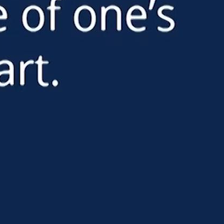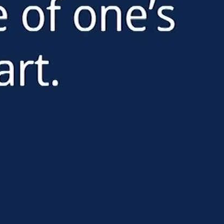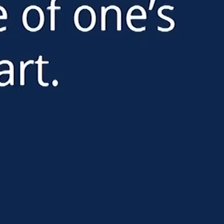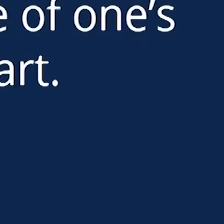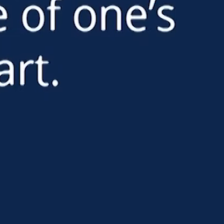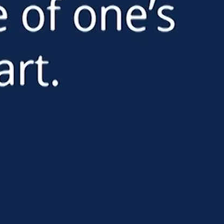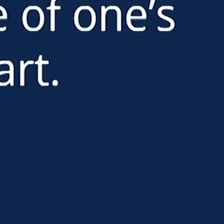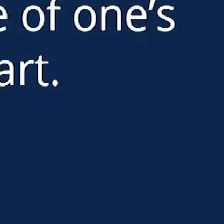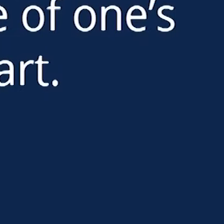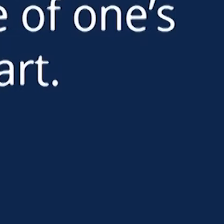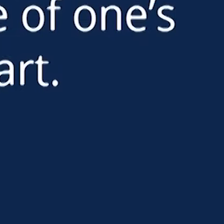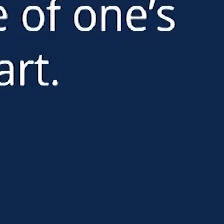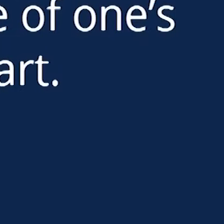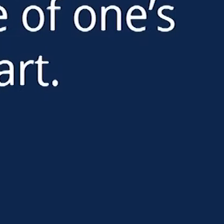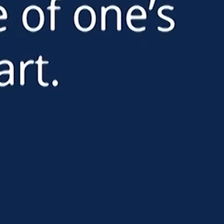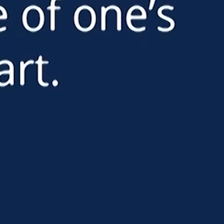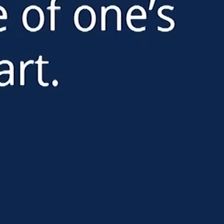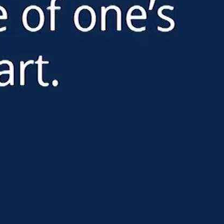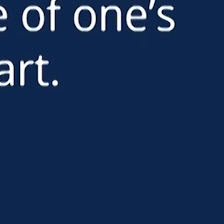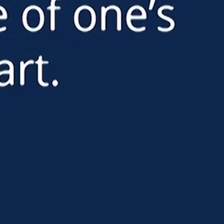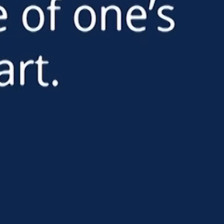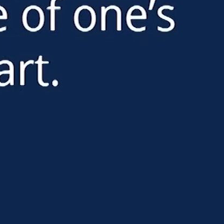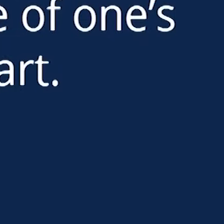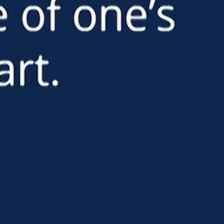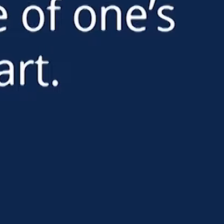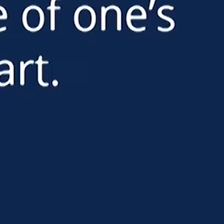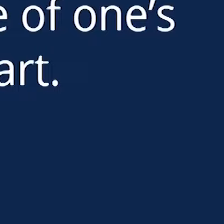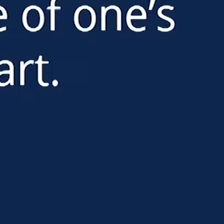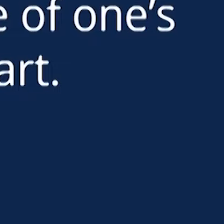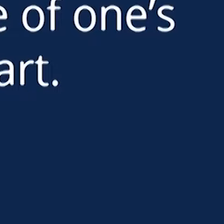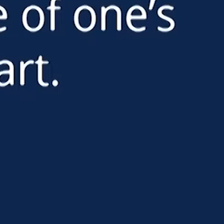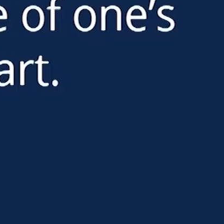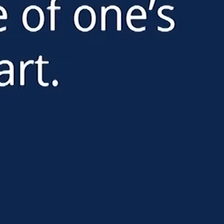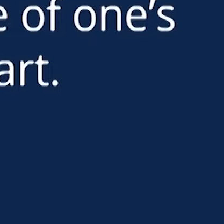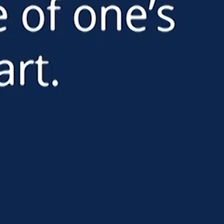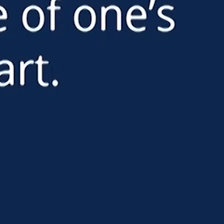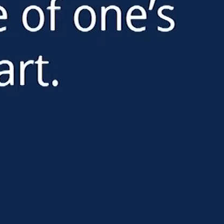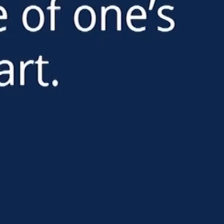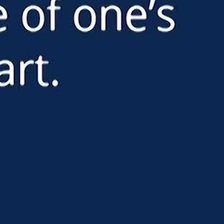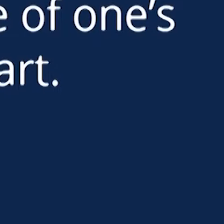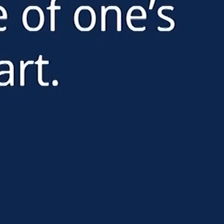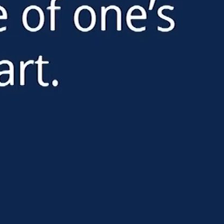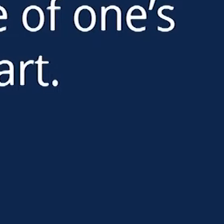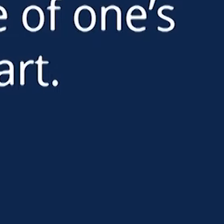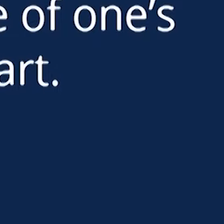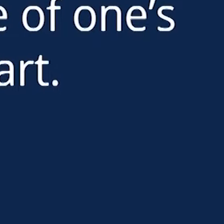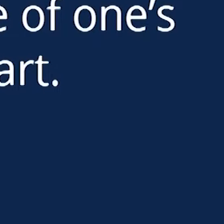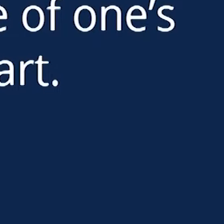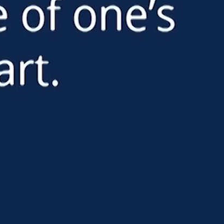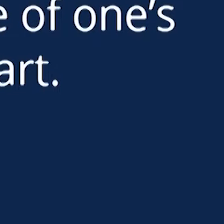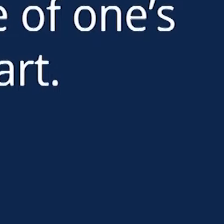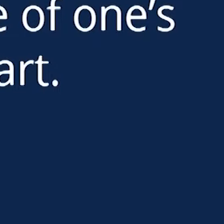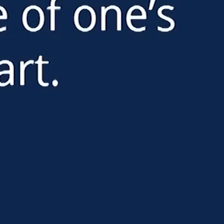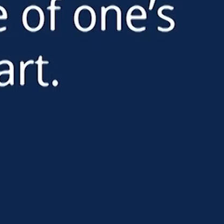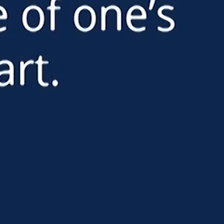anya edie e de afiri na koma tebi ani mu of the true state of his or her heart, because the heart has been in that